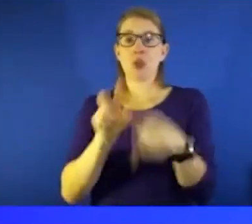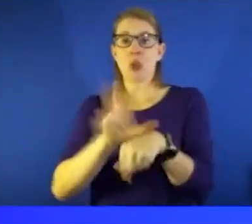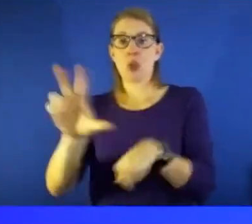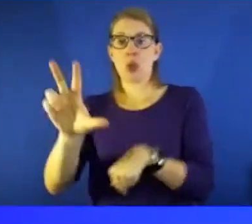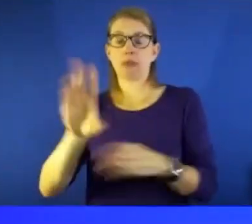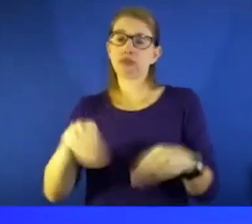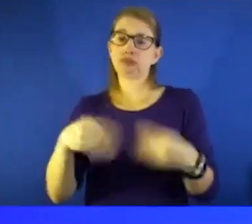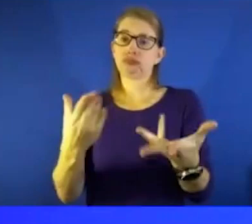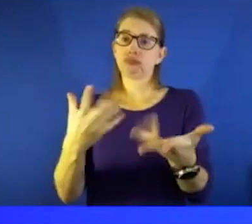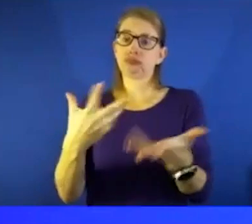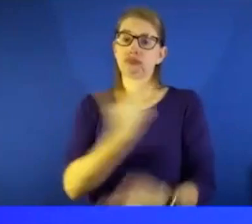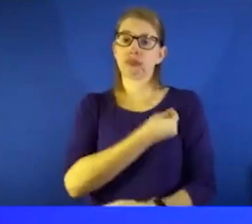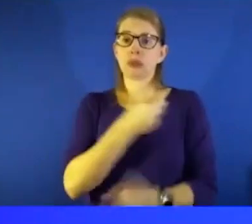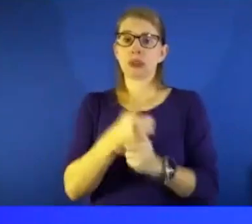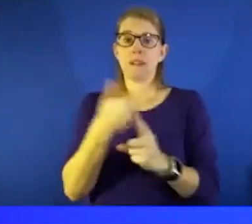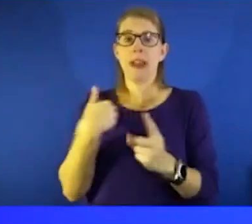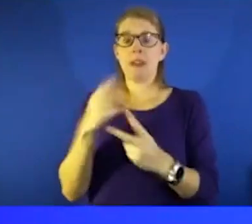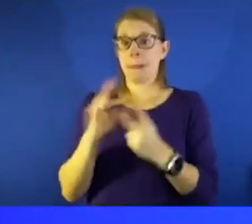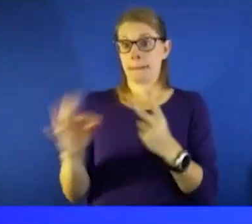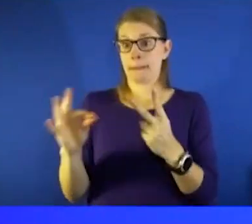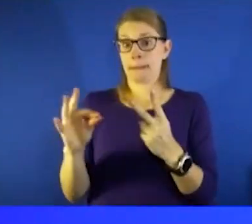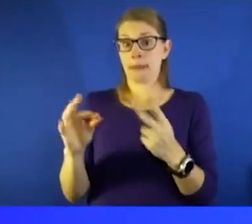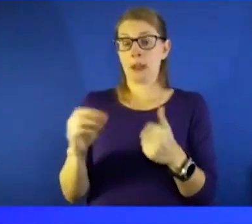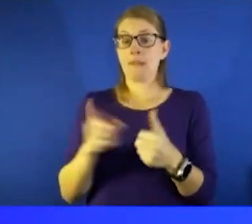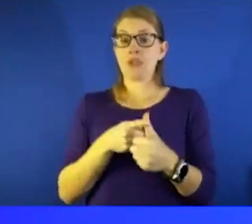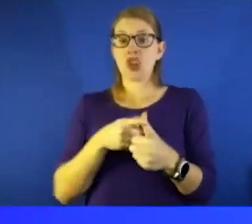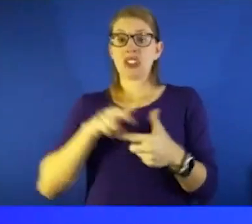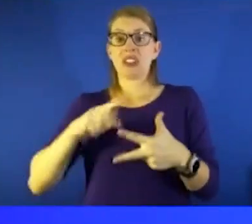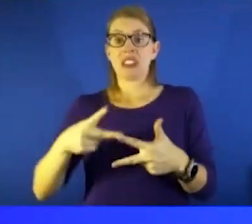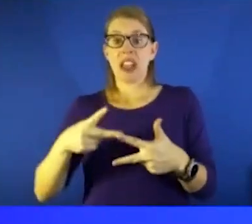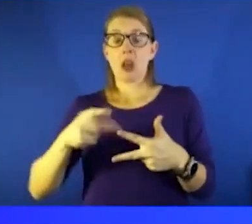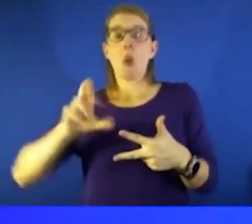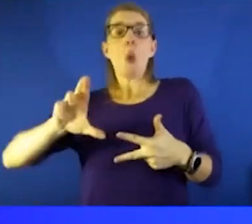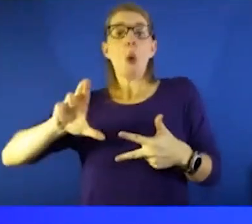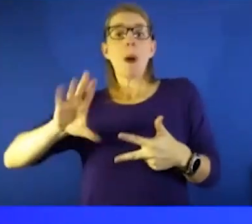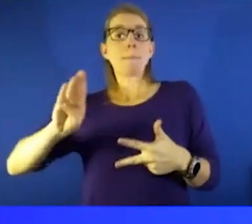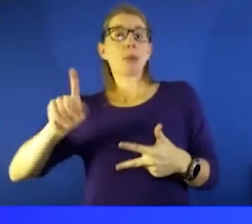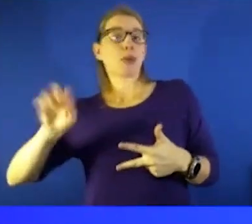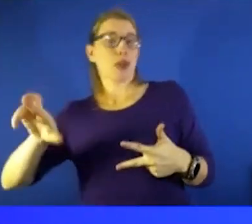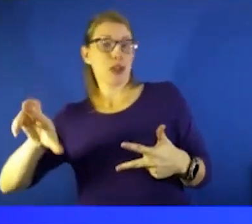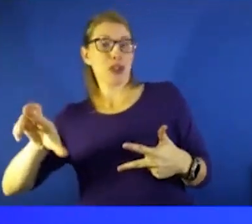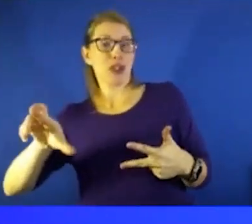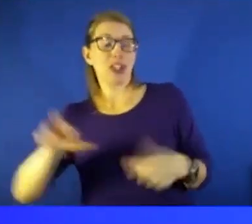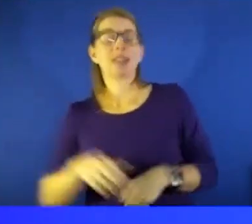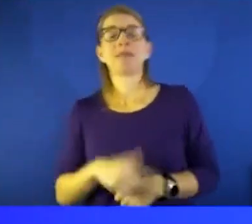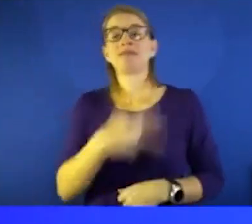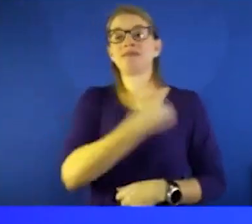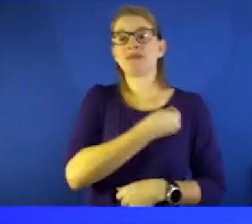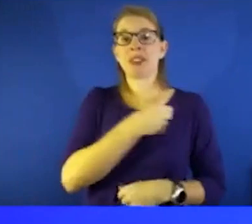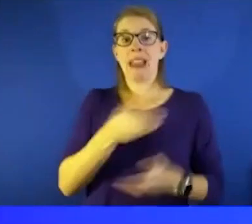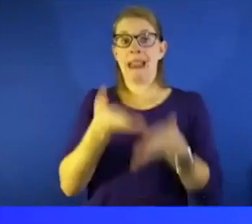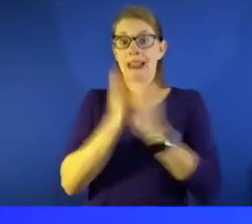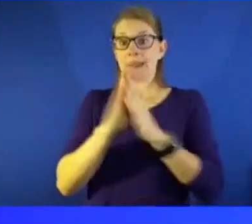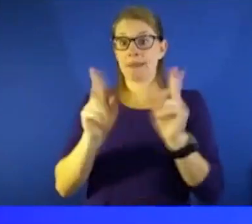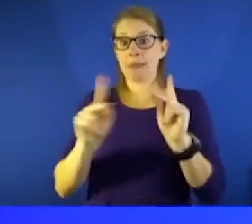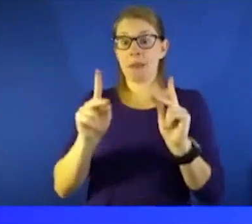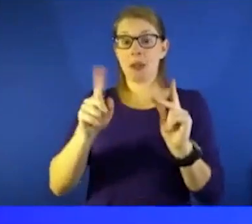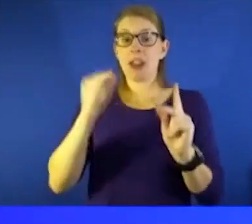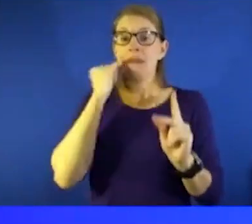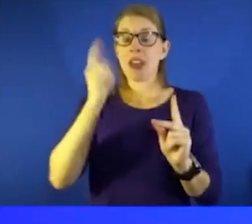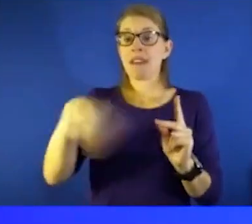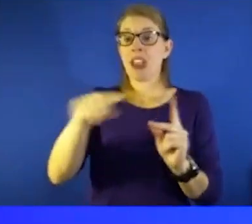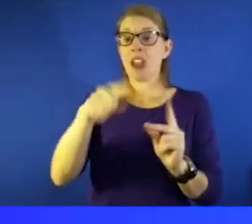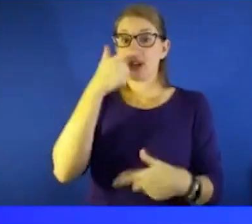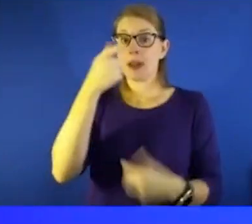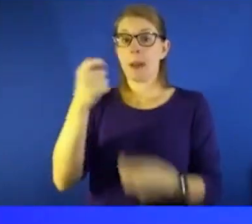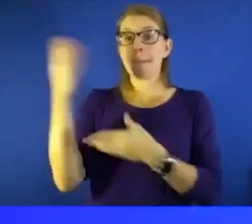You'll have the option of getting first, second, or your booster dose. We do ask that individuals, if they're interested in doing that, bring their vaccine card